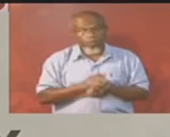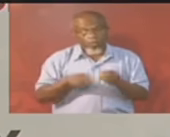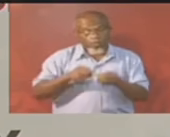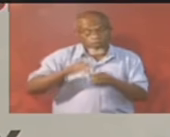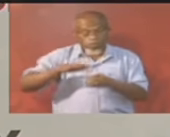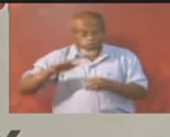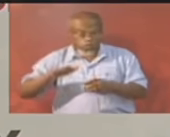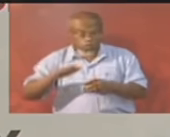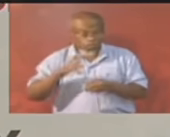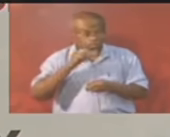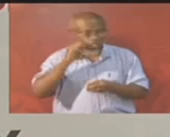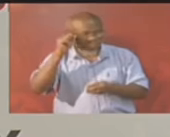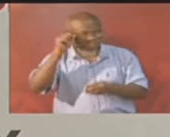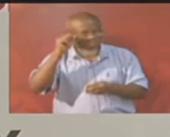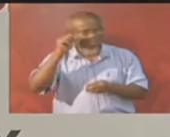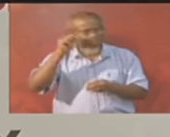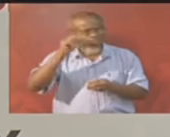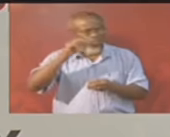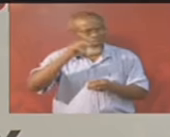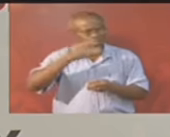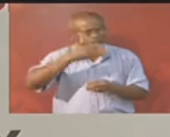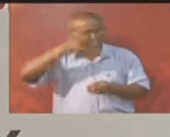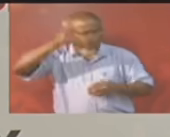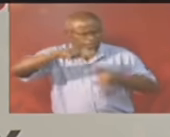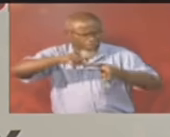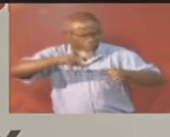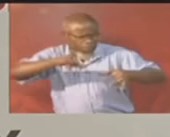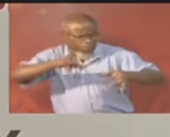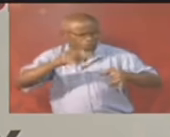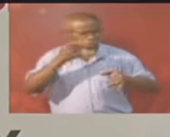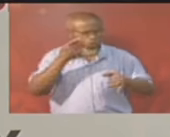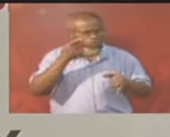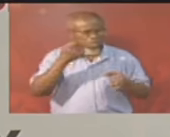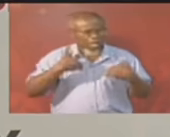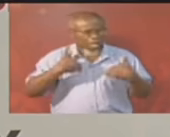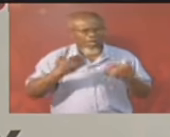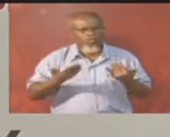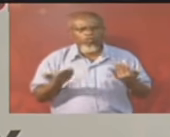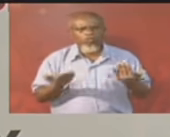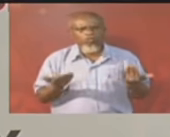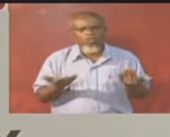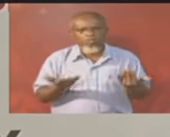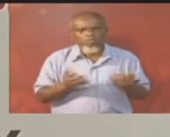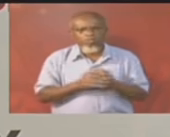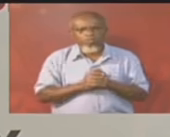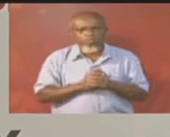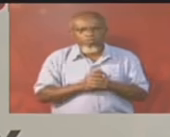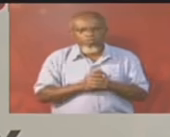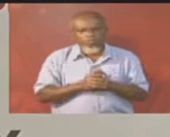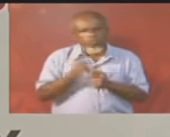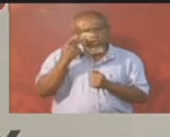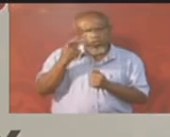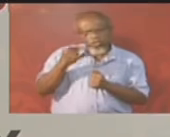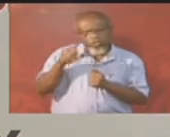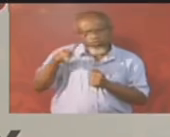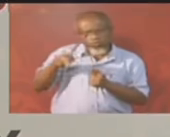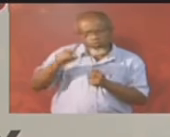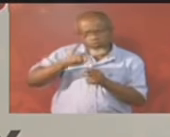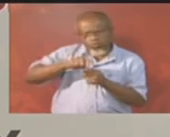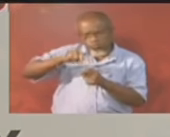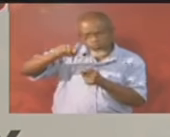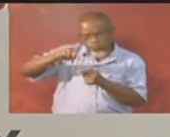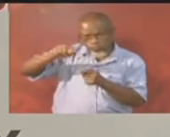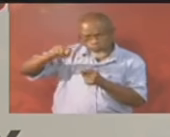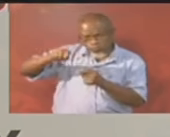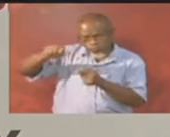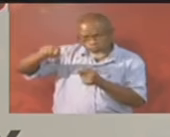I suppose, that we have at our disposal, at least today, is the shape of that pyramid that we've been looking at since the